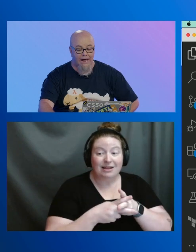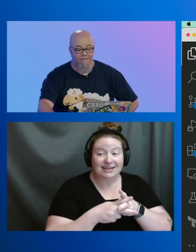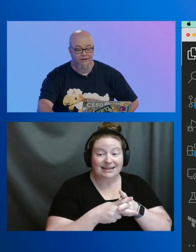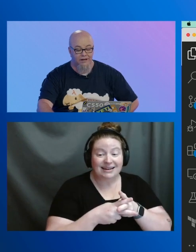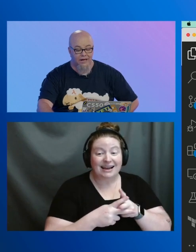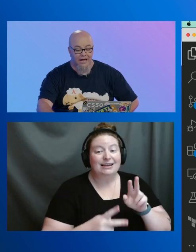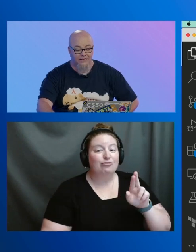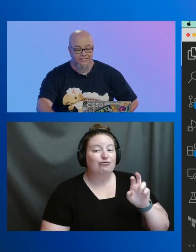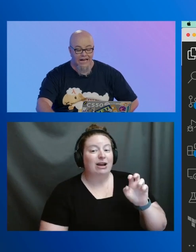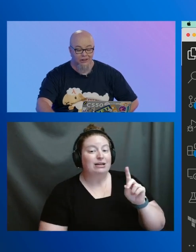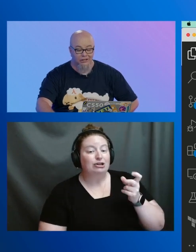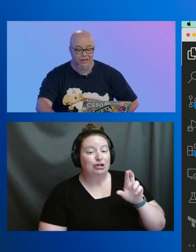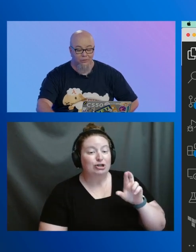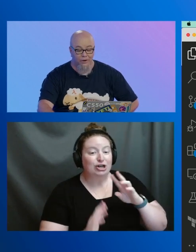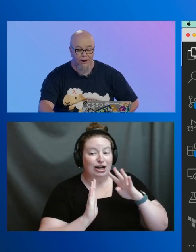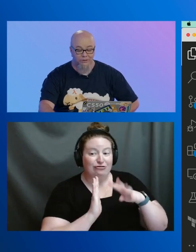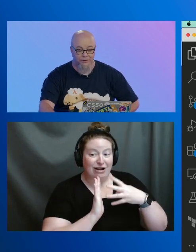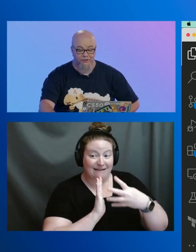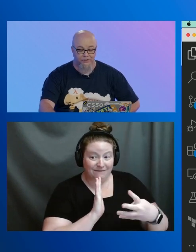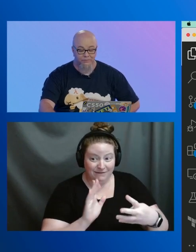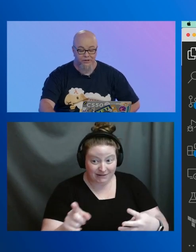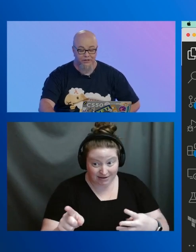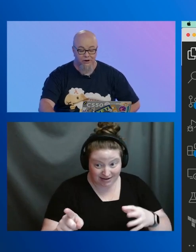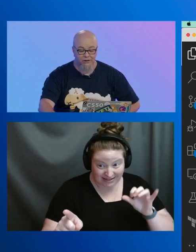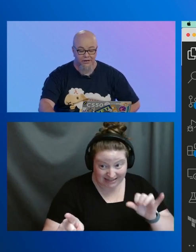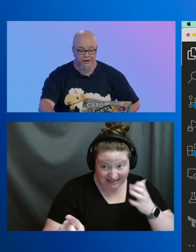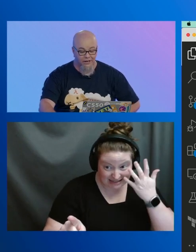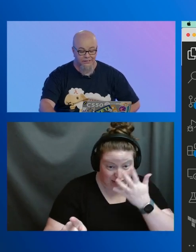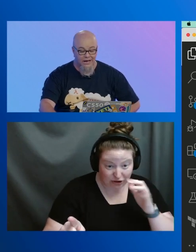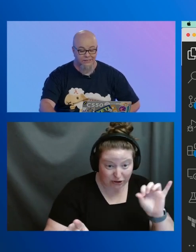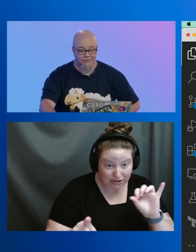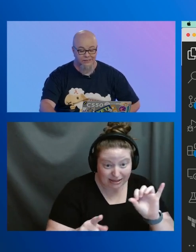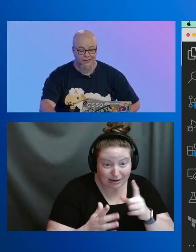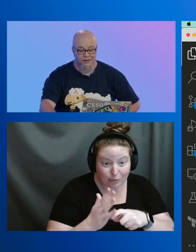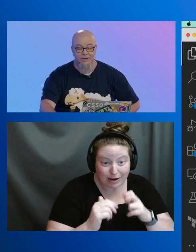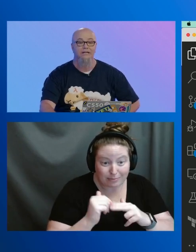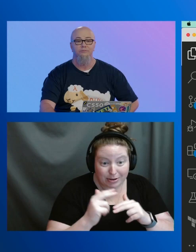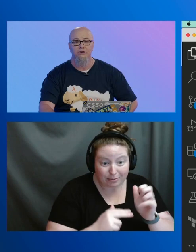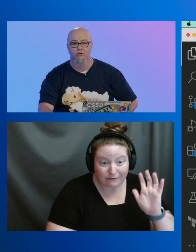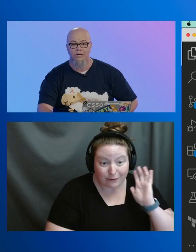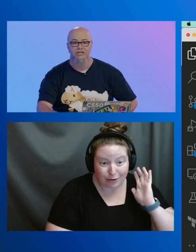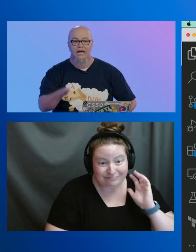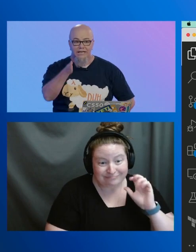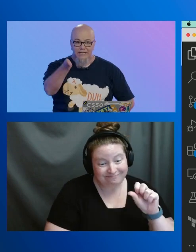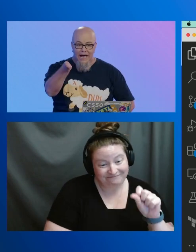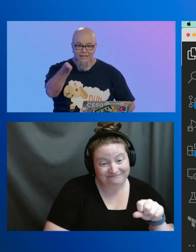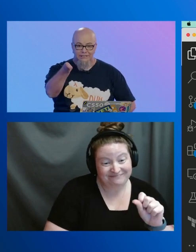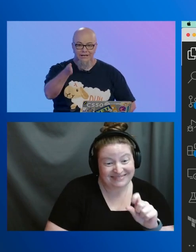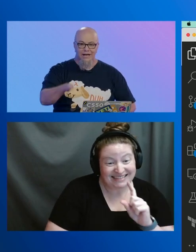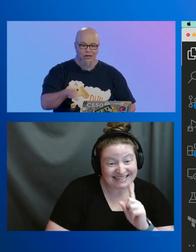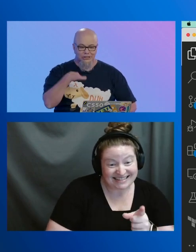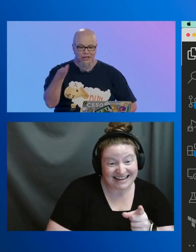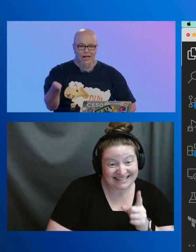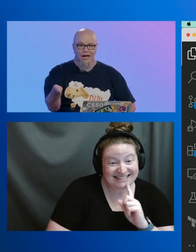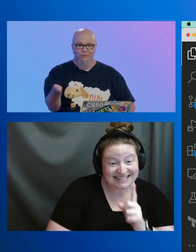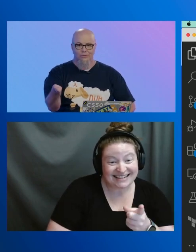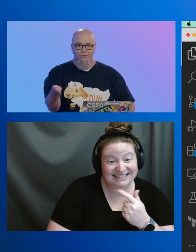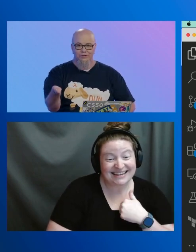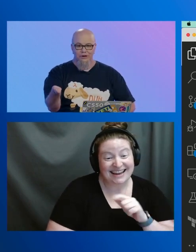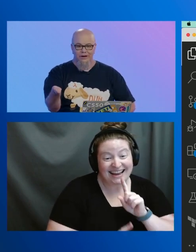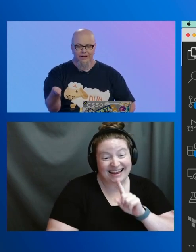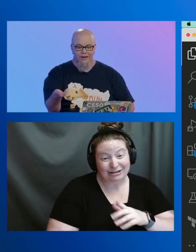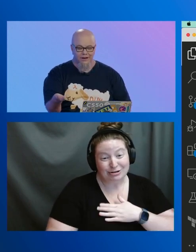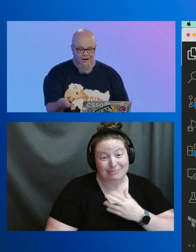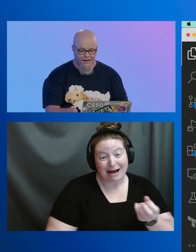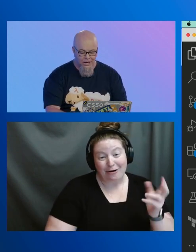a graph. And does that look like what I was building earlier? It does. Let me answer my own question. It does. It looks a lot like what we